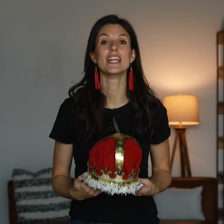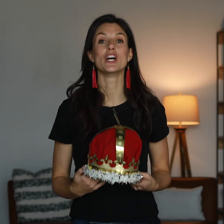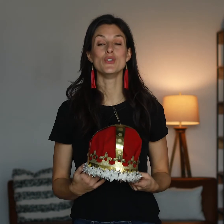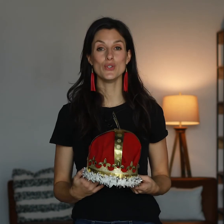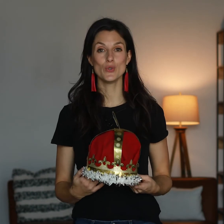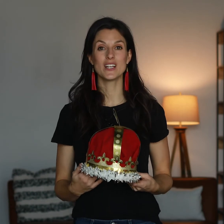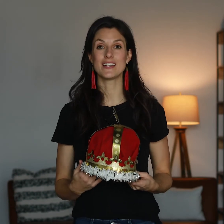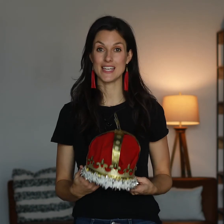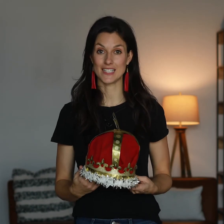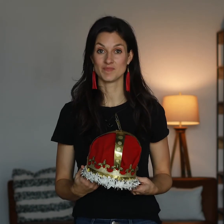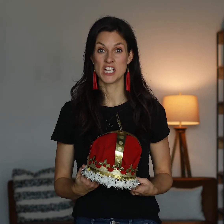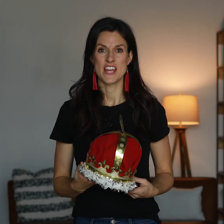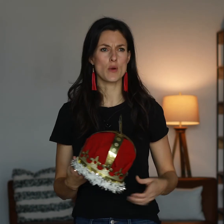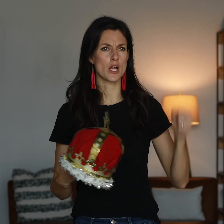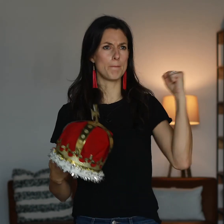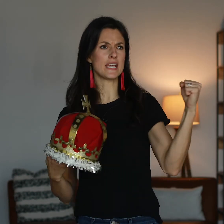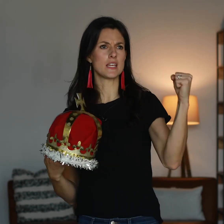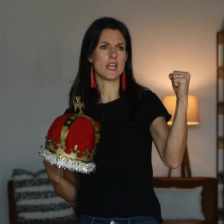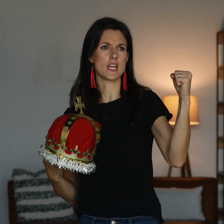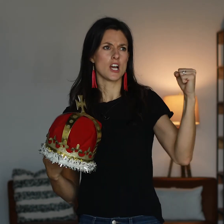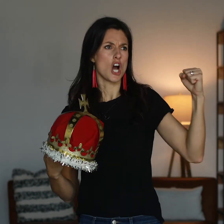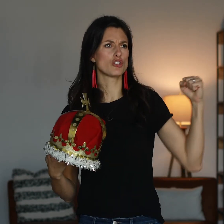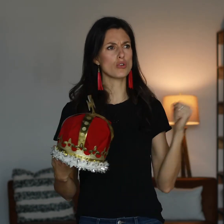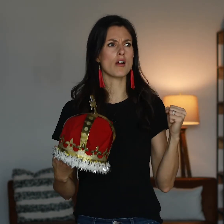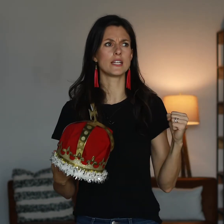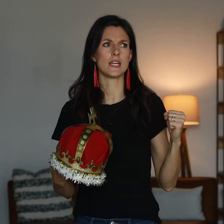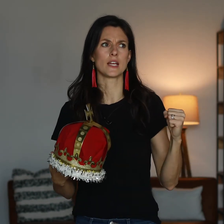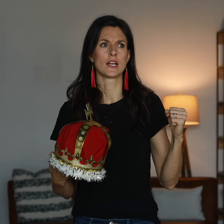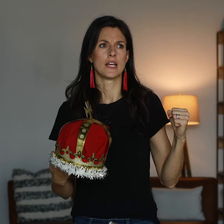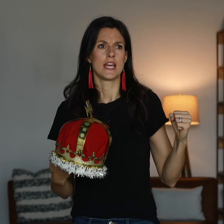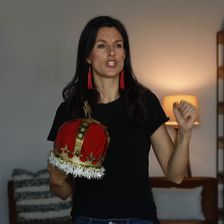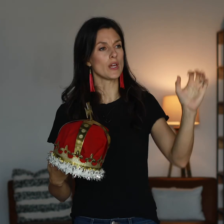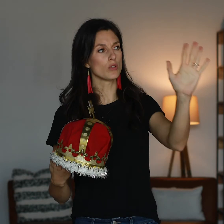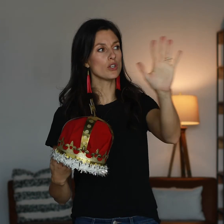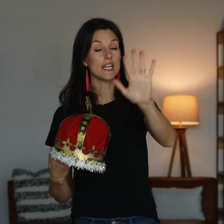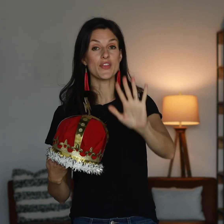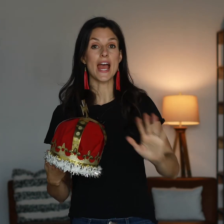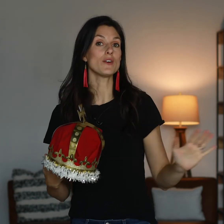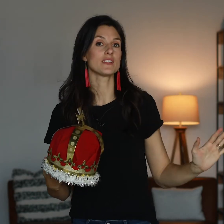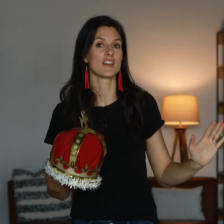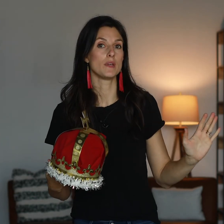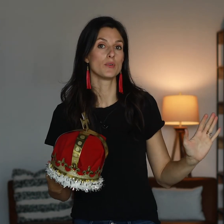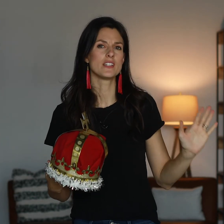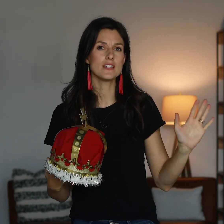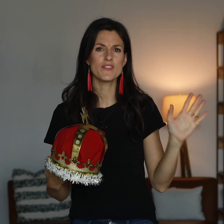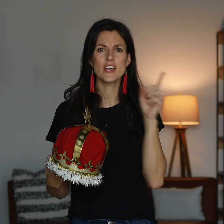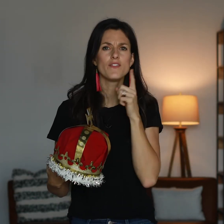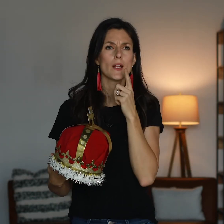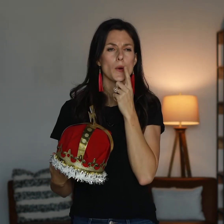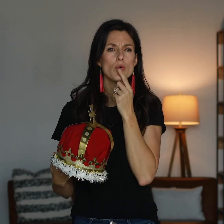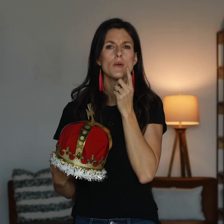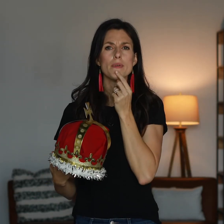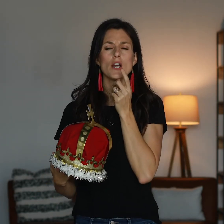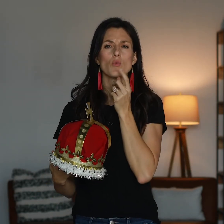people wanted a new king. They wanted a big king, a strong king. And so they were looking at the outside of people to see if